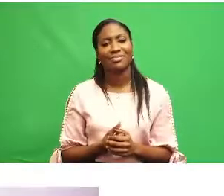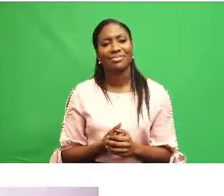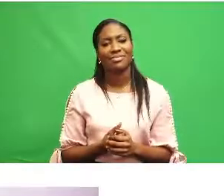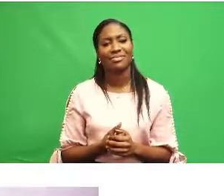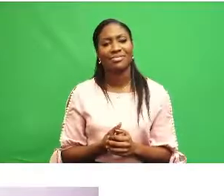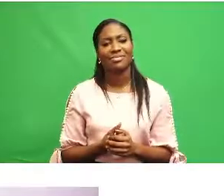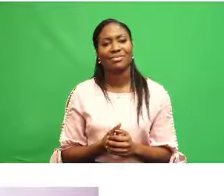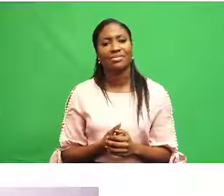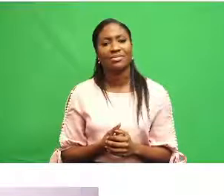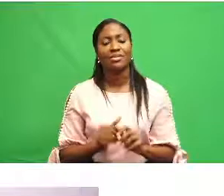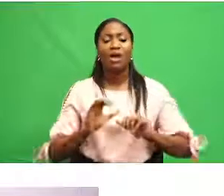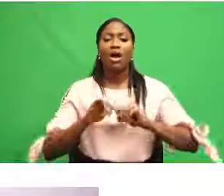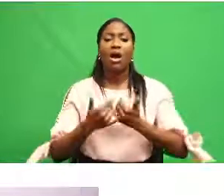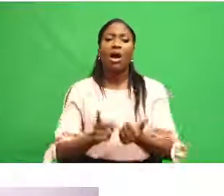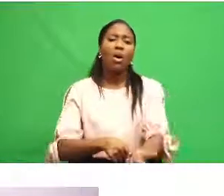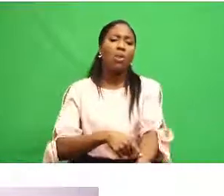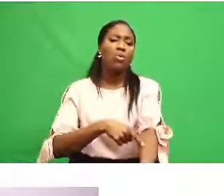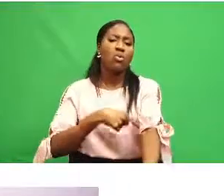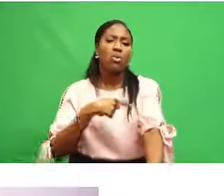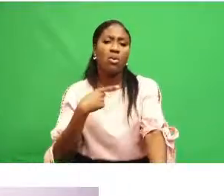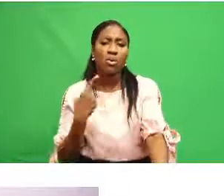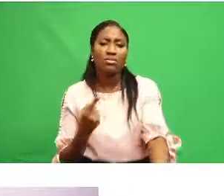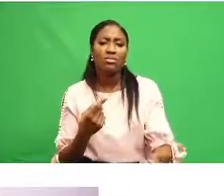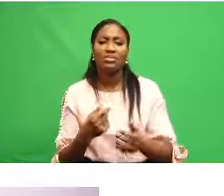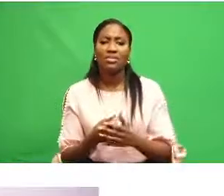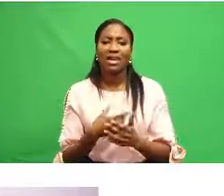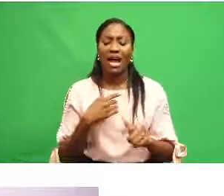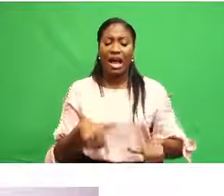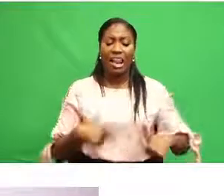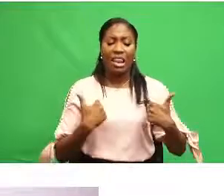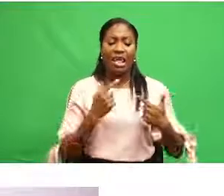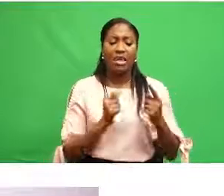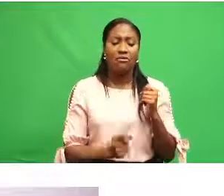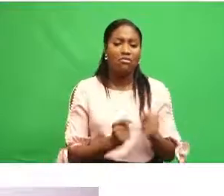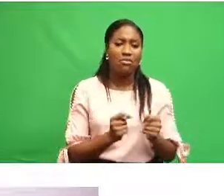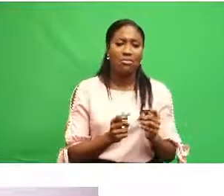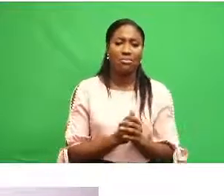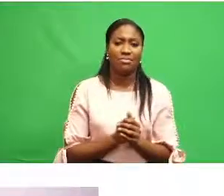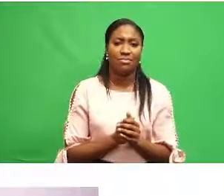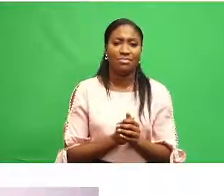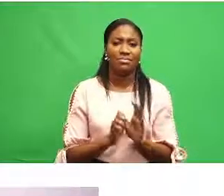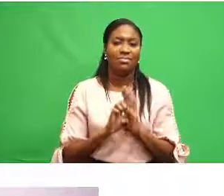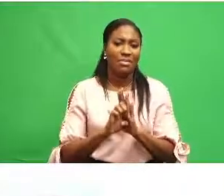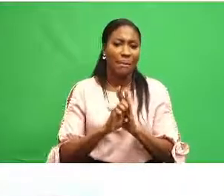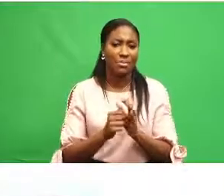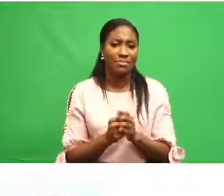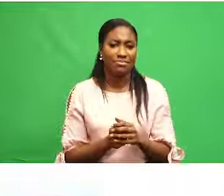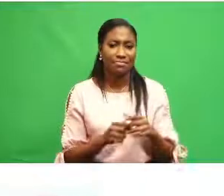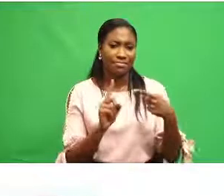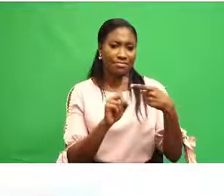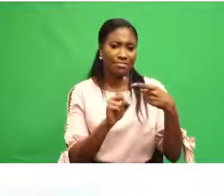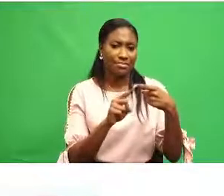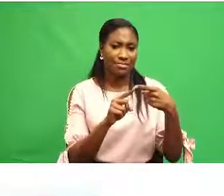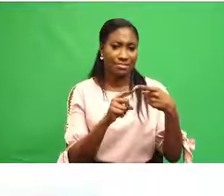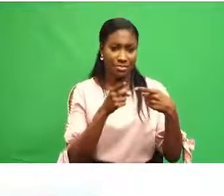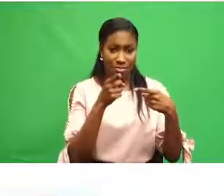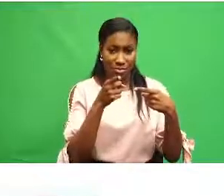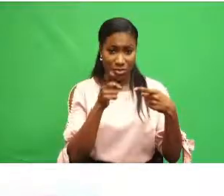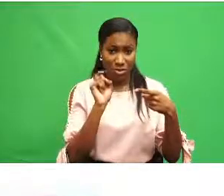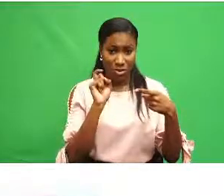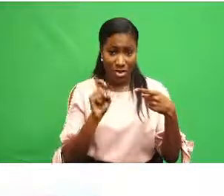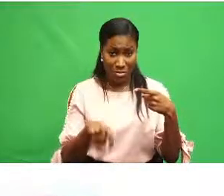time or the conditions under which you are living in the country. So one, your status must be